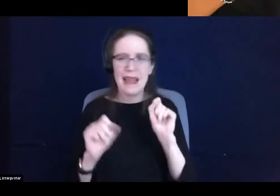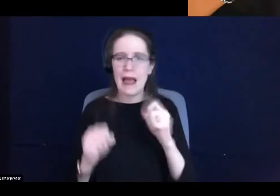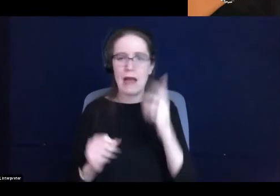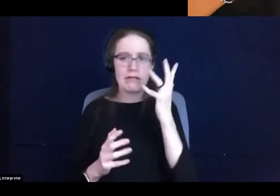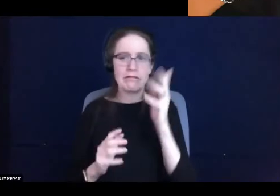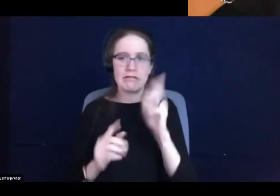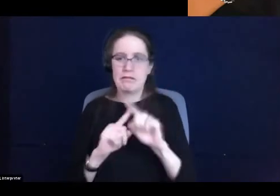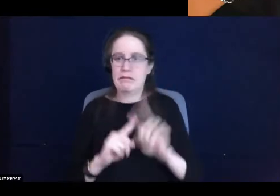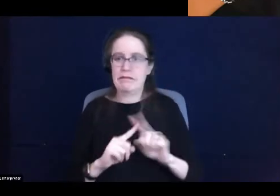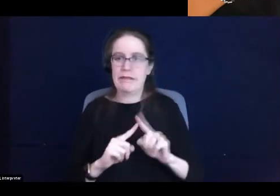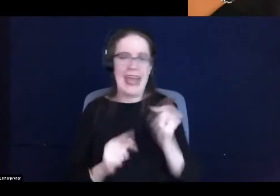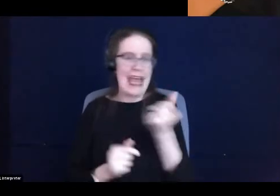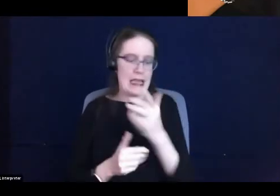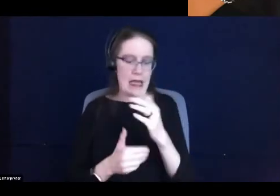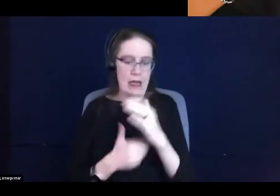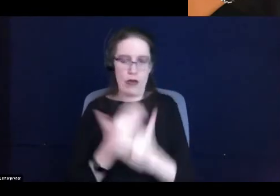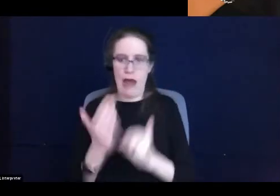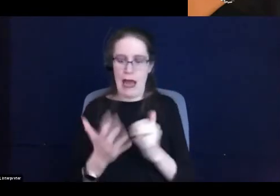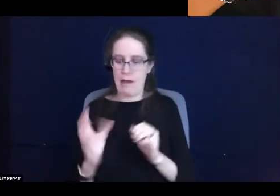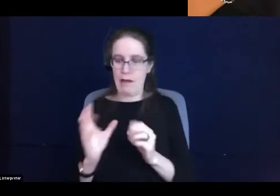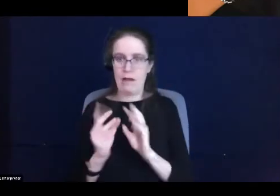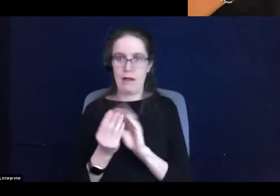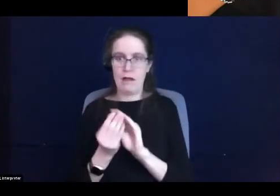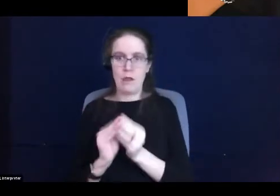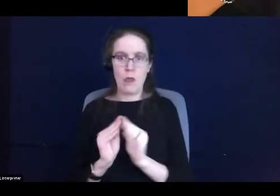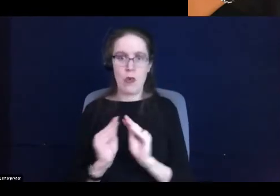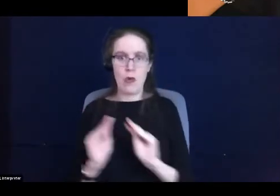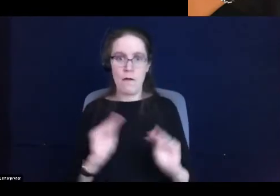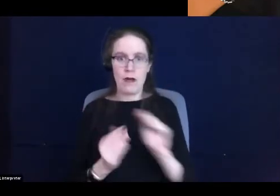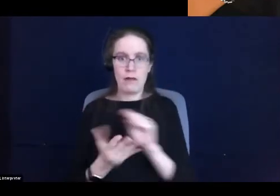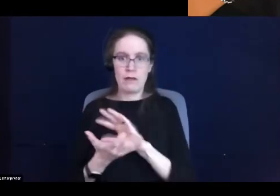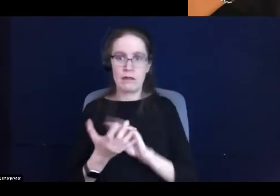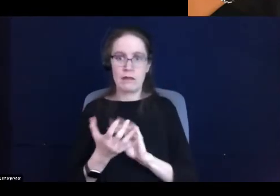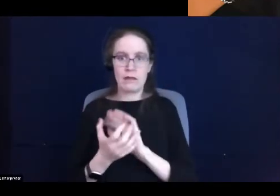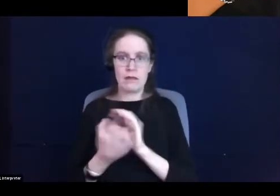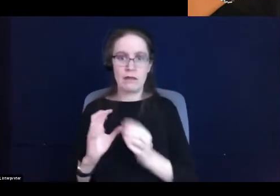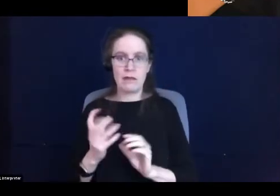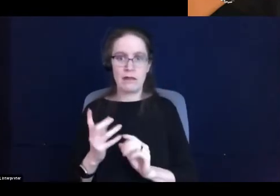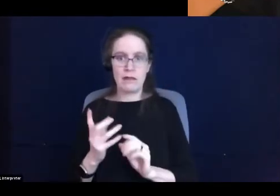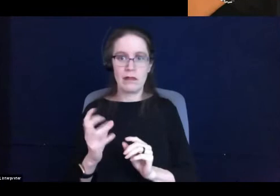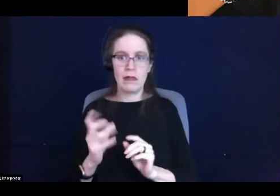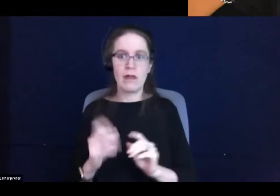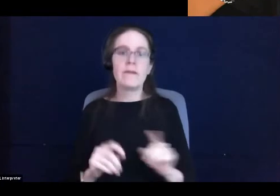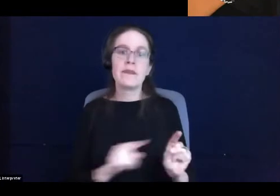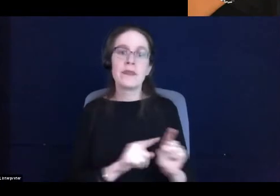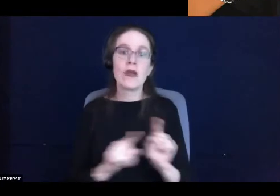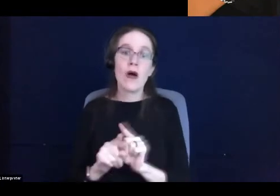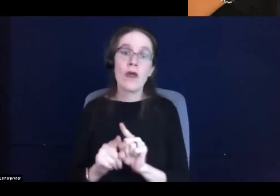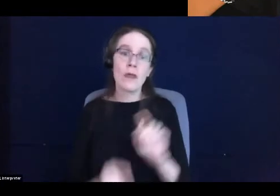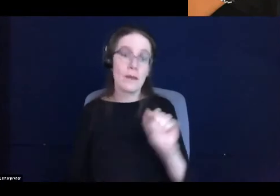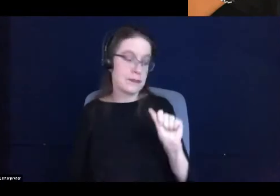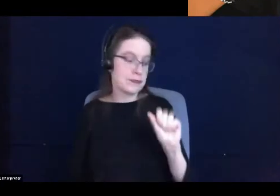your hand and kind of move around to focus that way. And then you can also do affirmations.